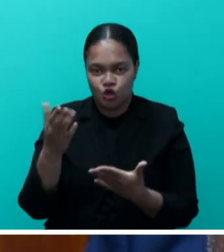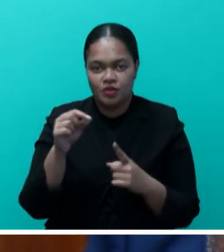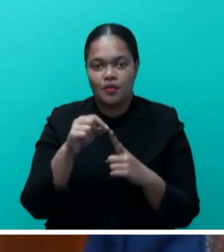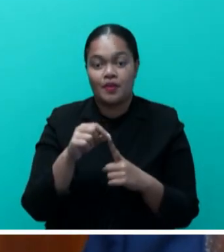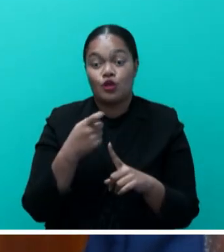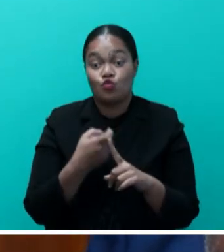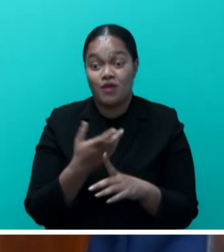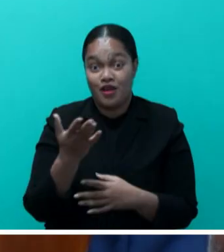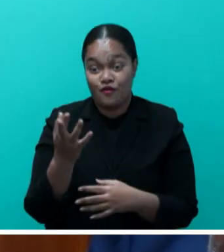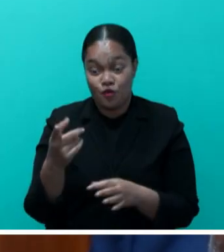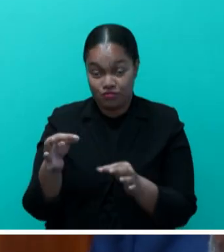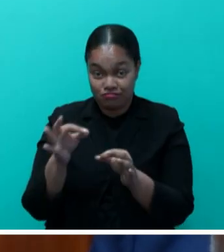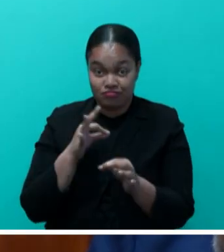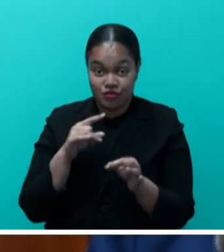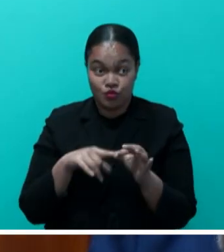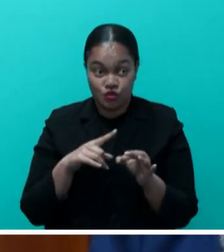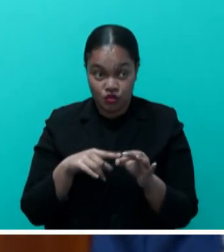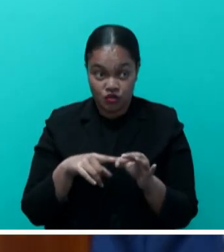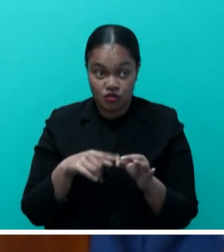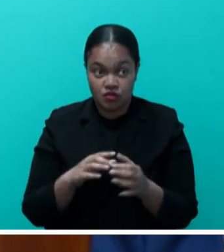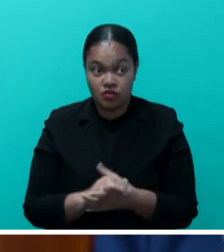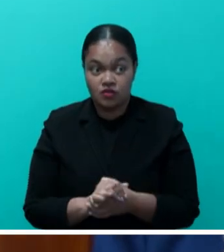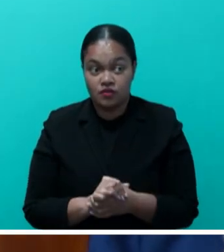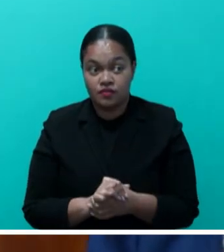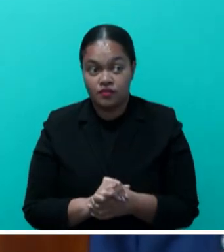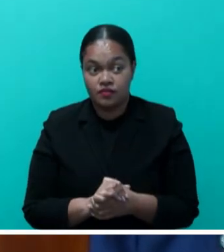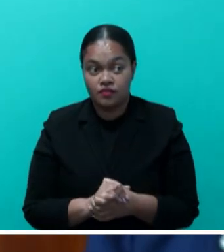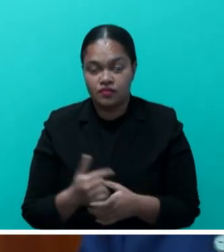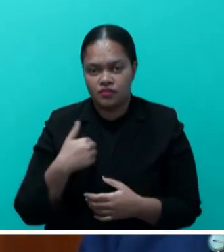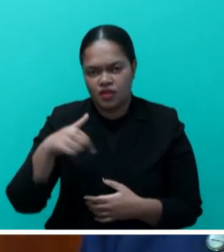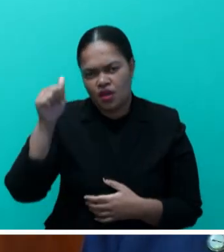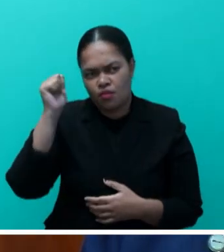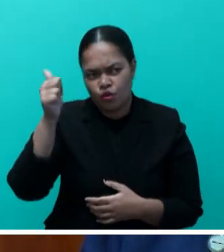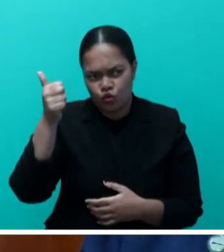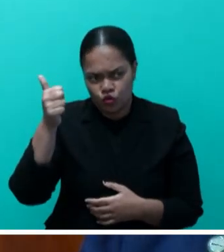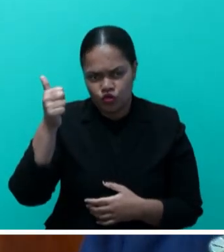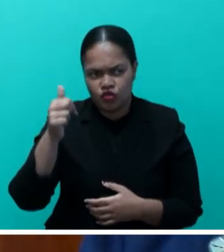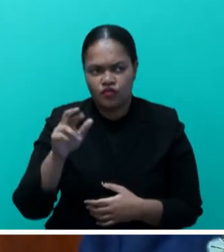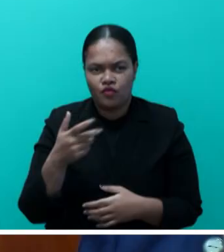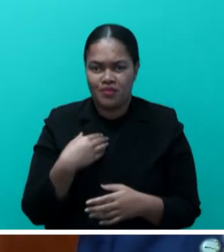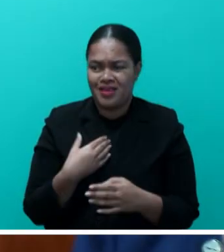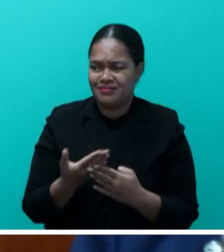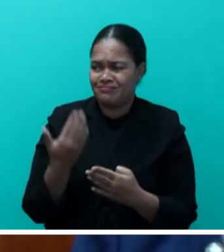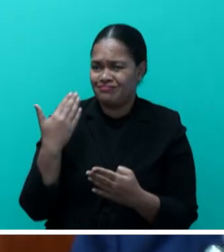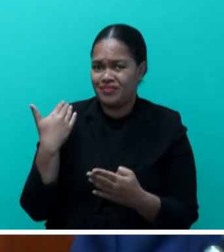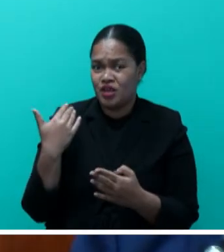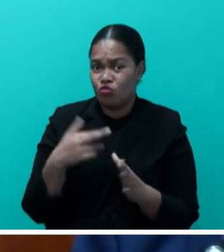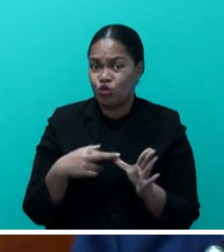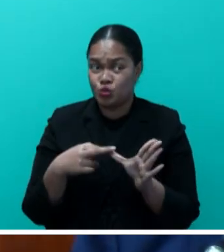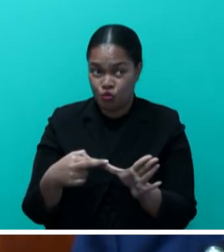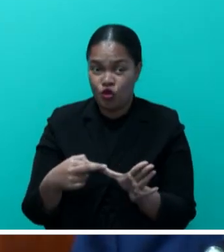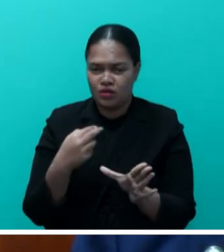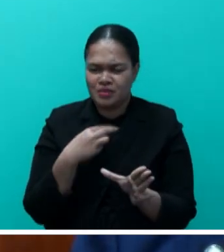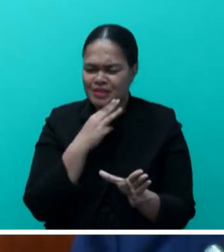question. Before I do so, it would be remiss of me, and I apologize for missing this out in my previous response. It